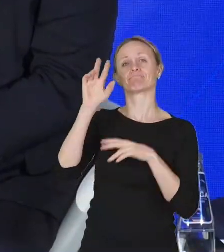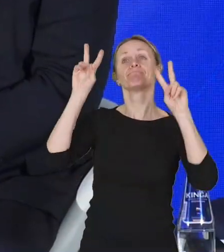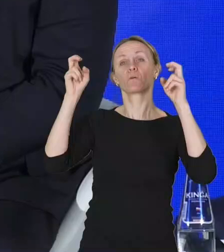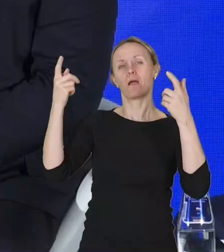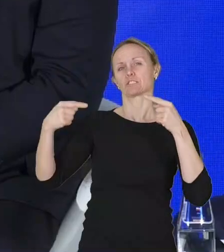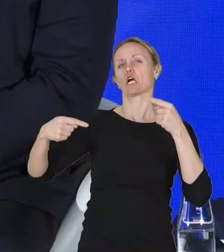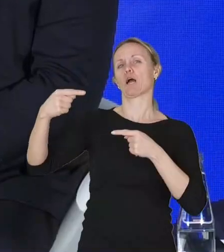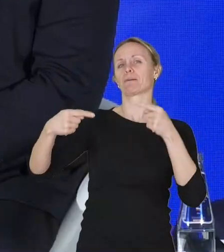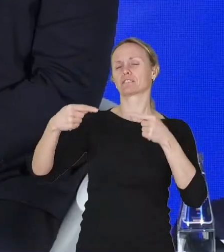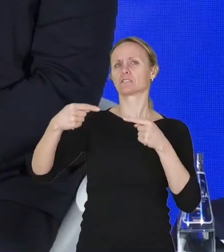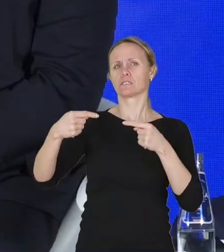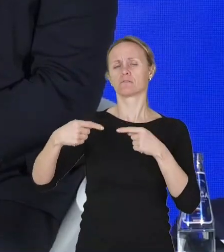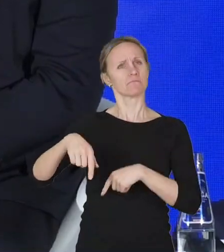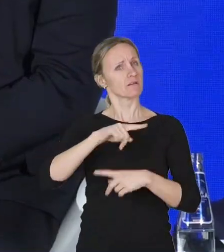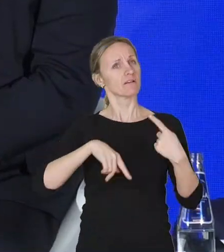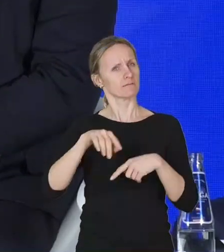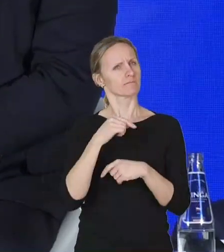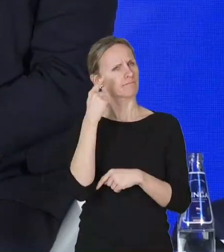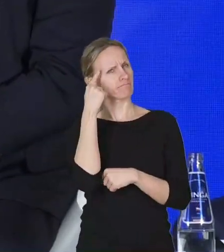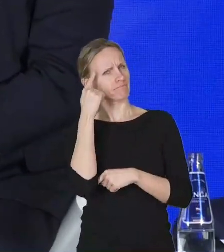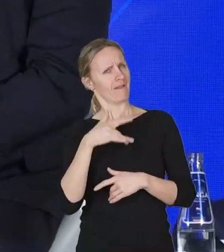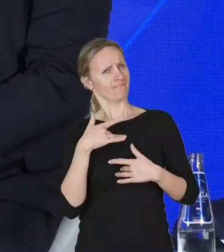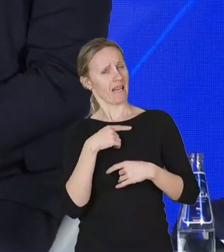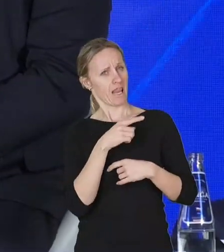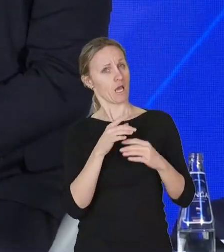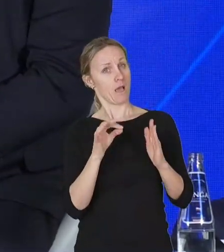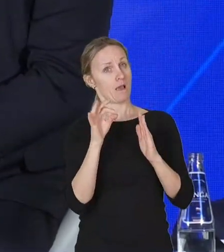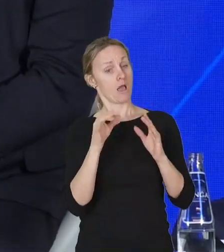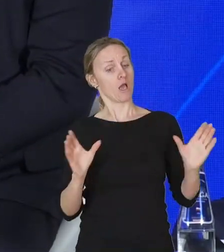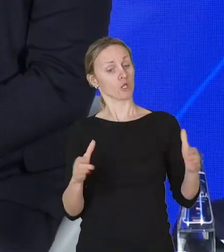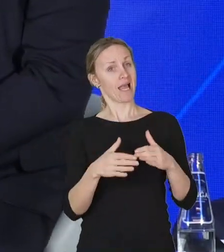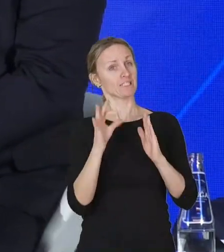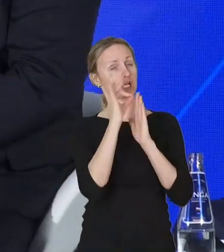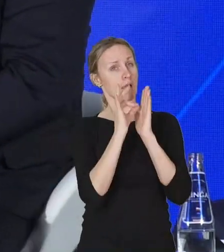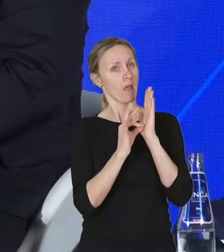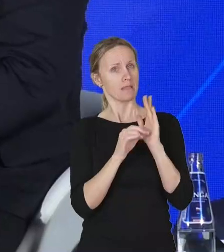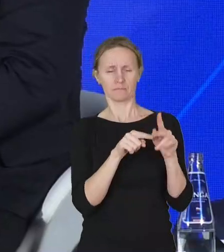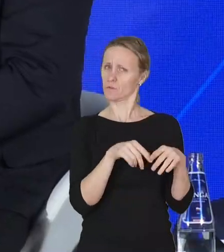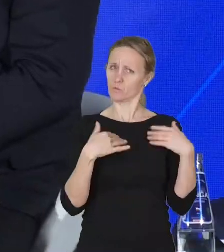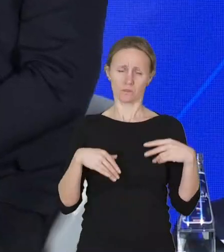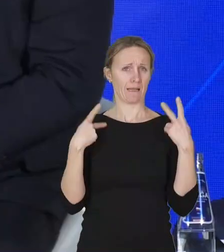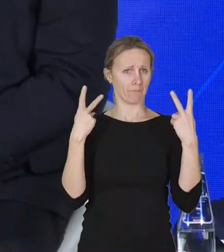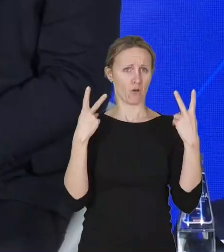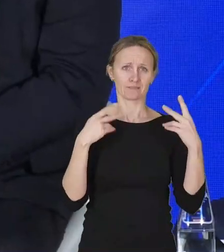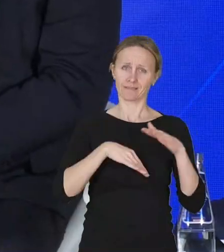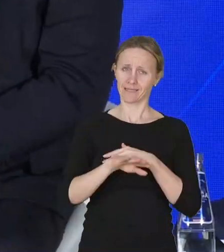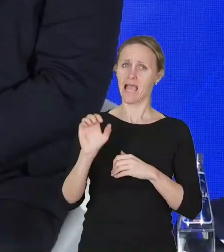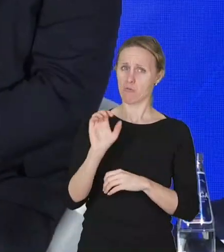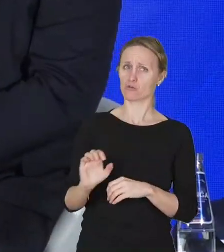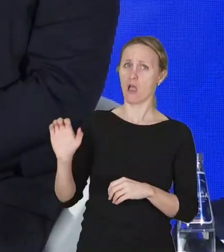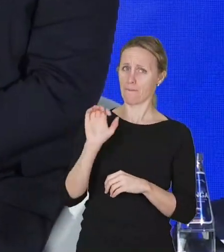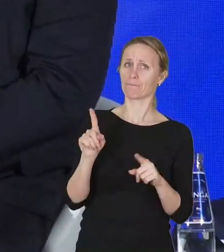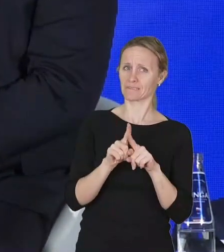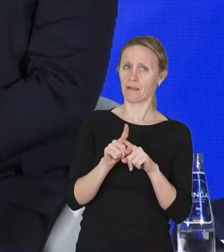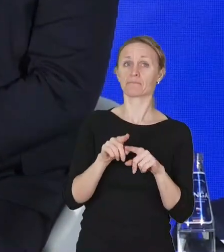the support of the citizens, which is, we are discussing hope since this morning, and there is less